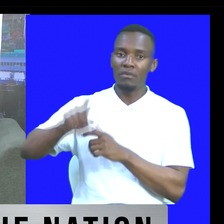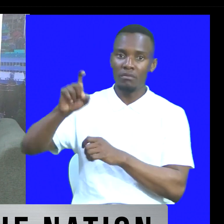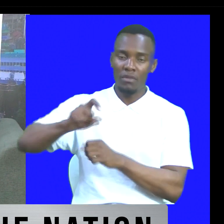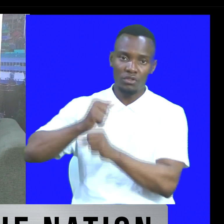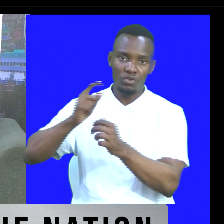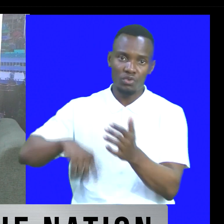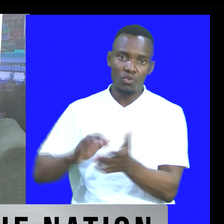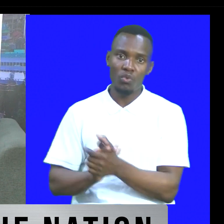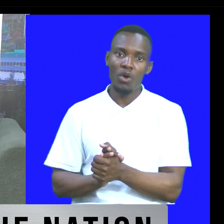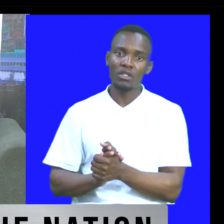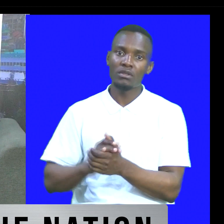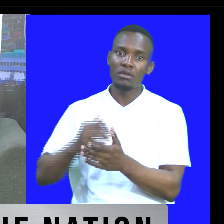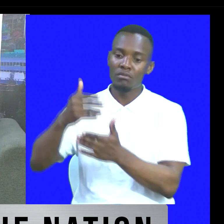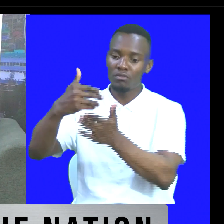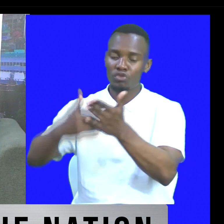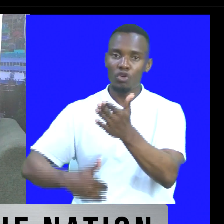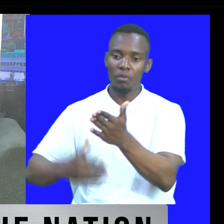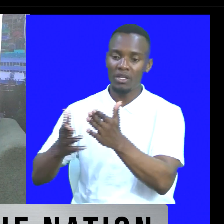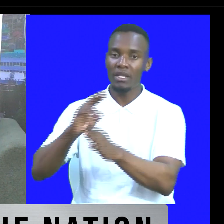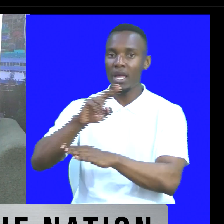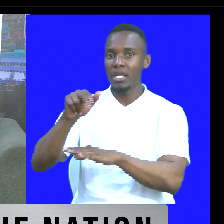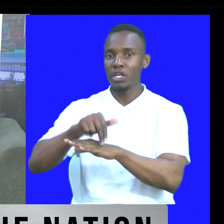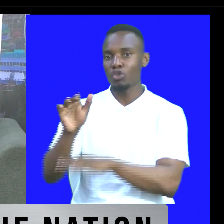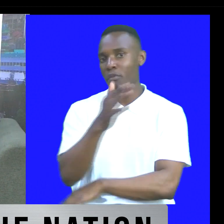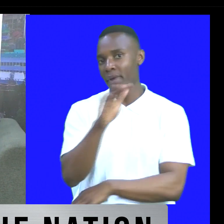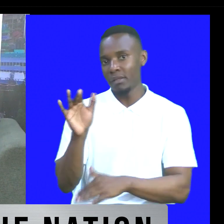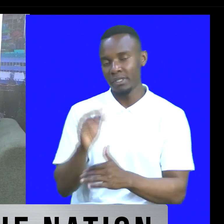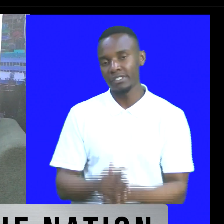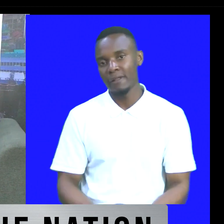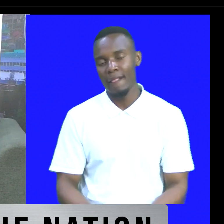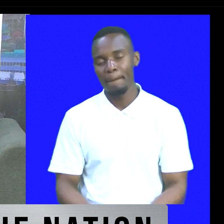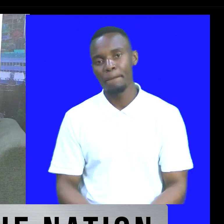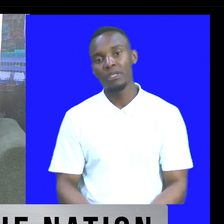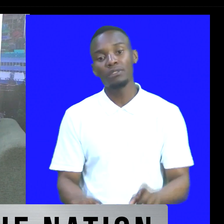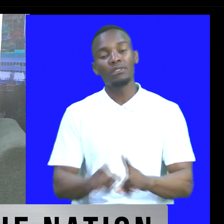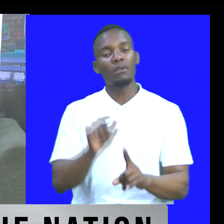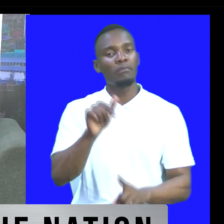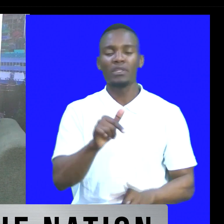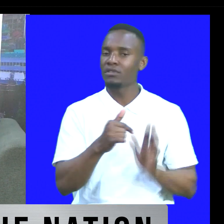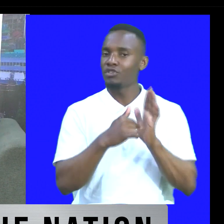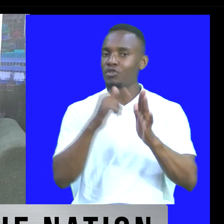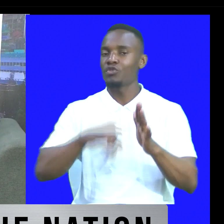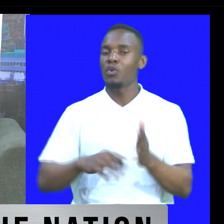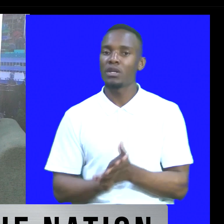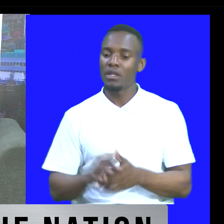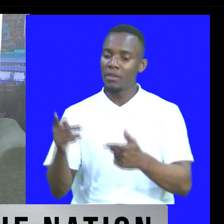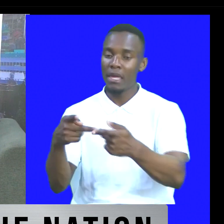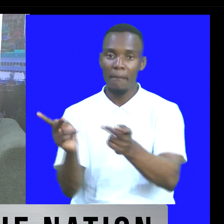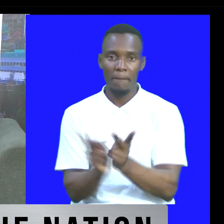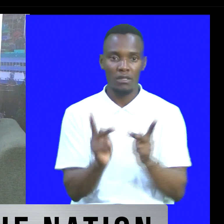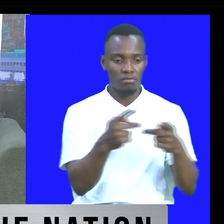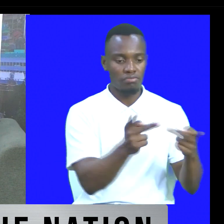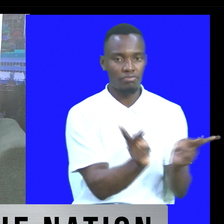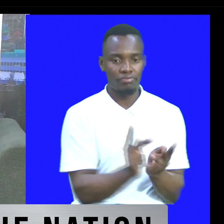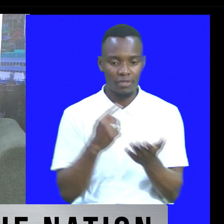Assembly. Now that tells me that definitely this dialogue, Manenos, the bipartisan,